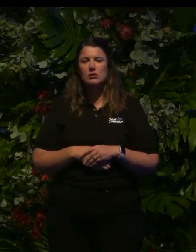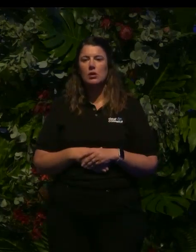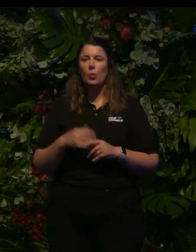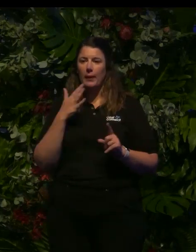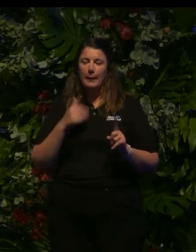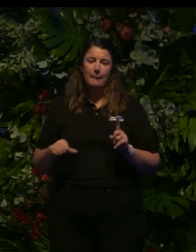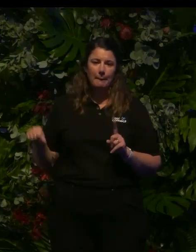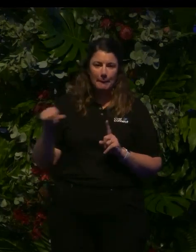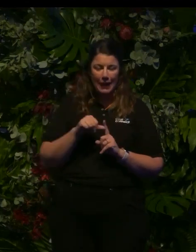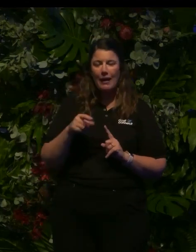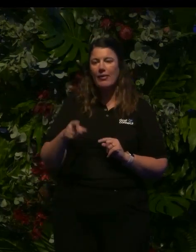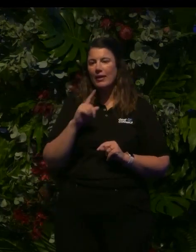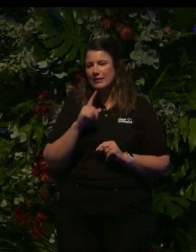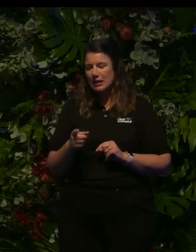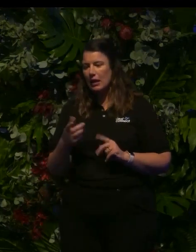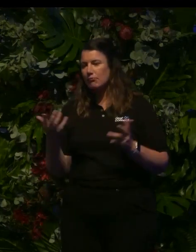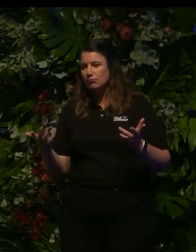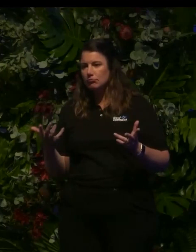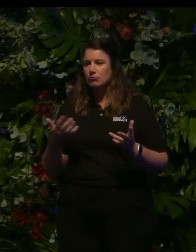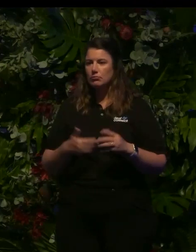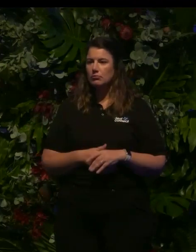came back and they said, you know,